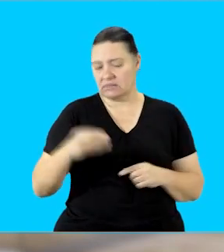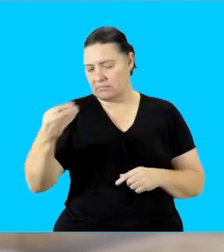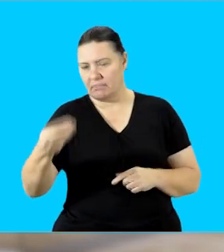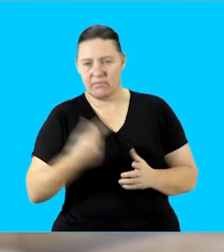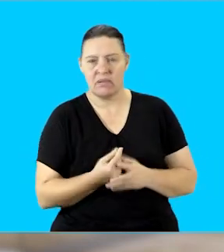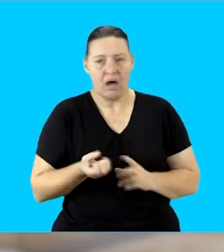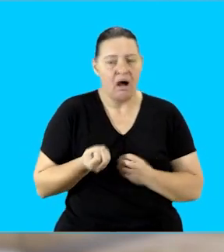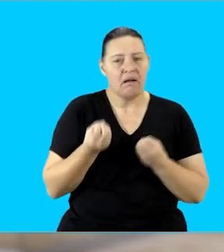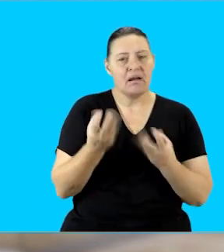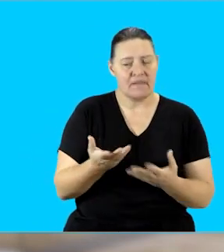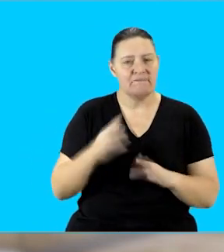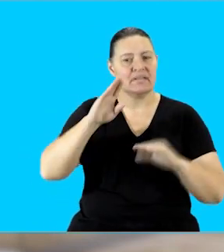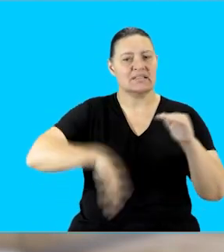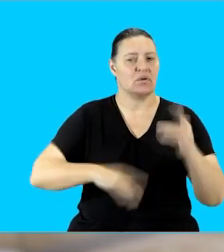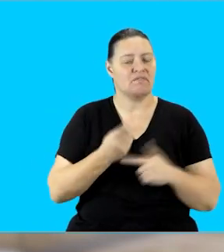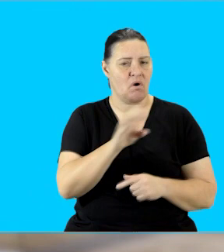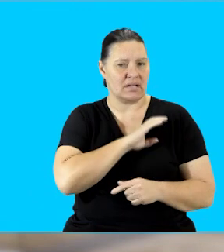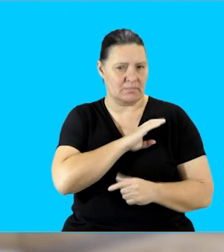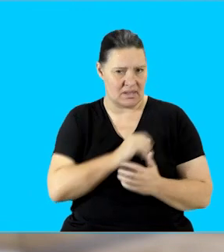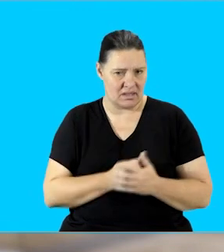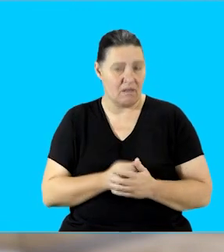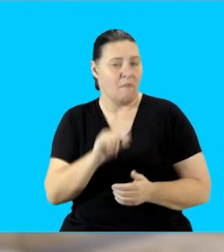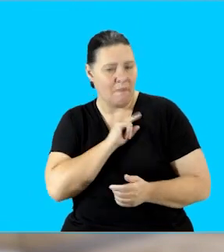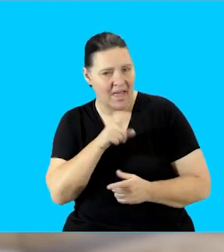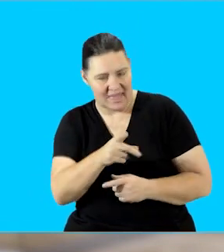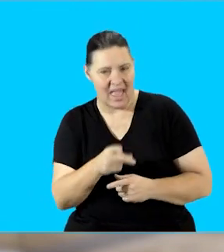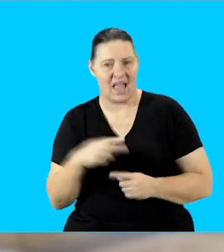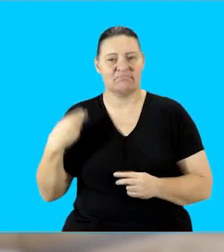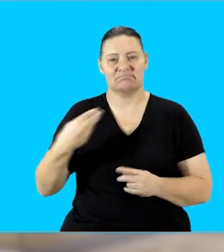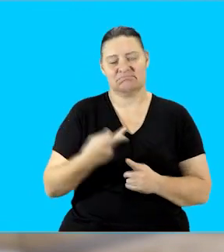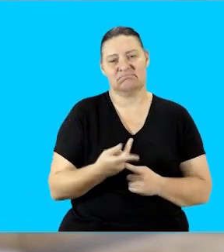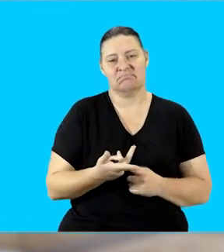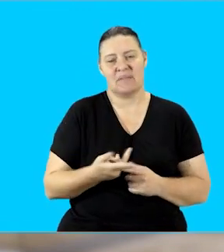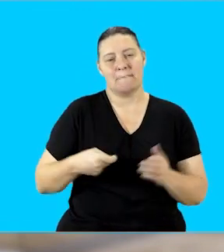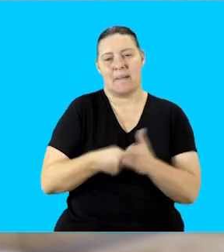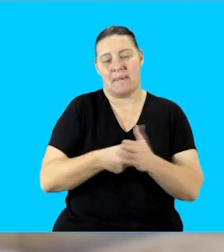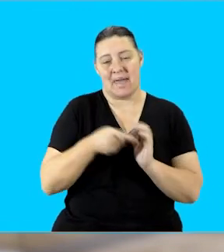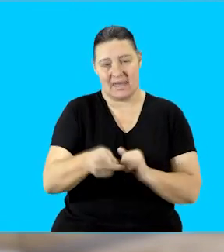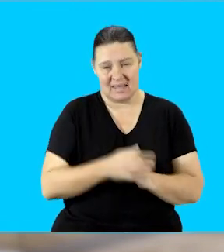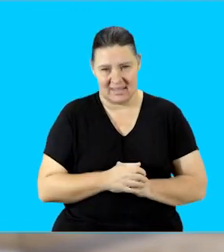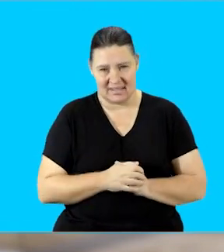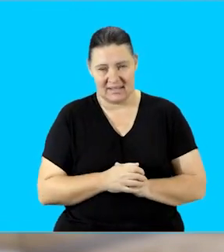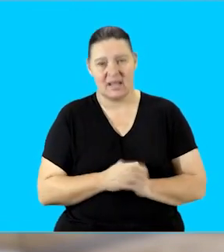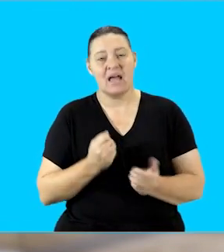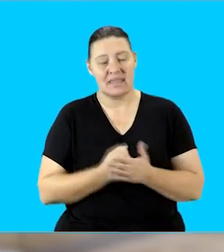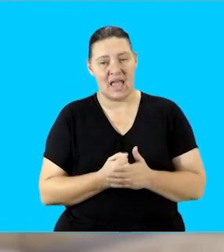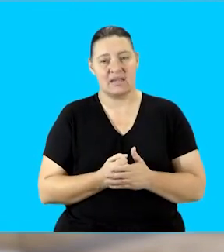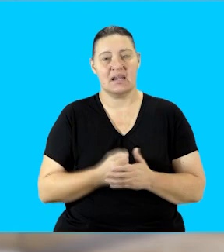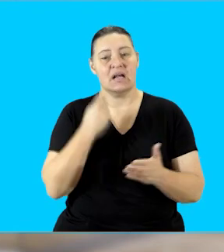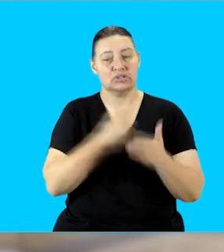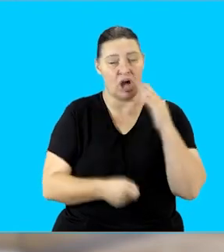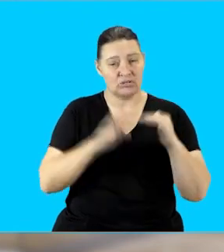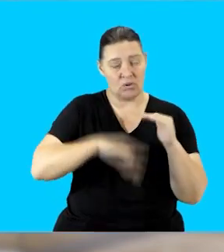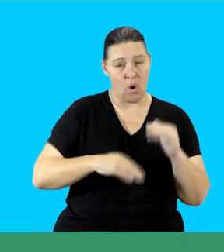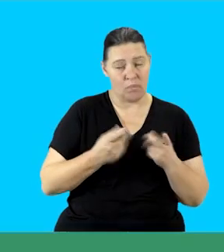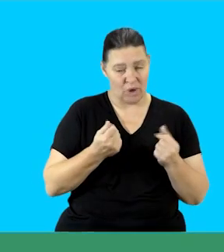a card whereby they are giving discounts to customers who are their regular buyers. Then charging